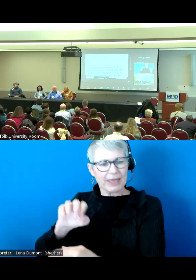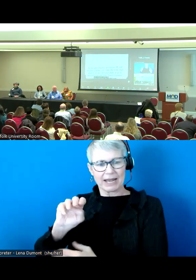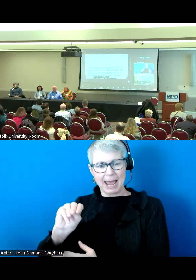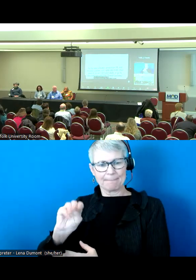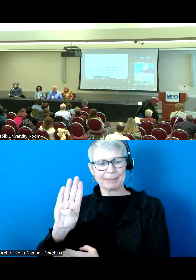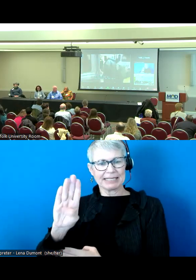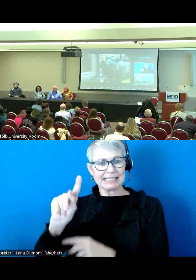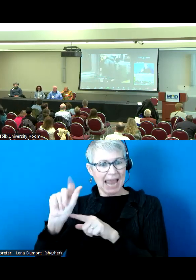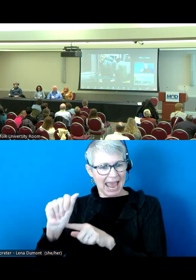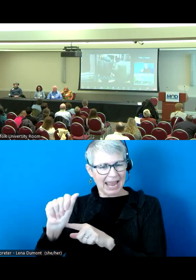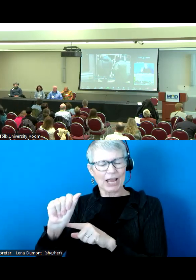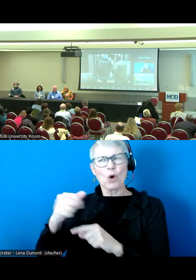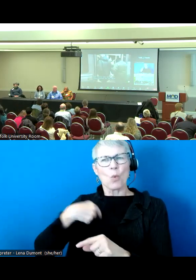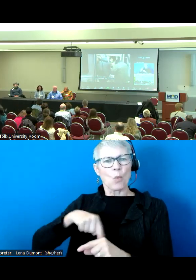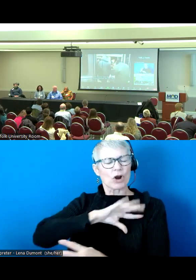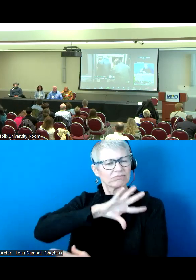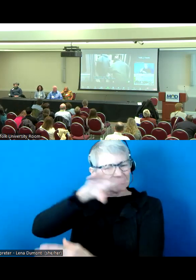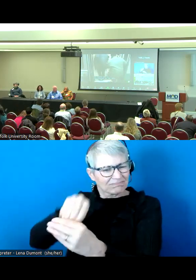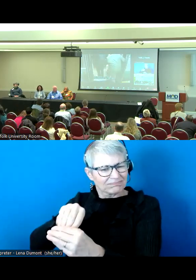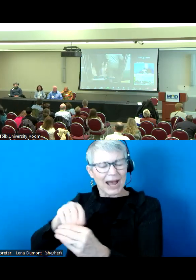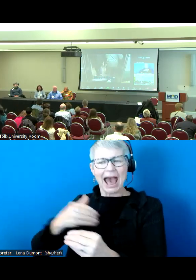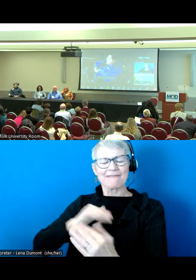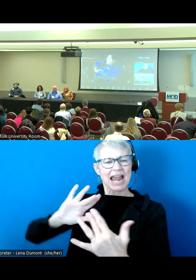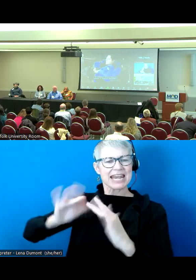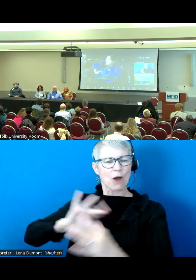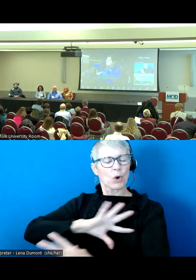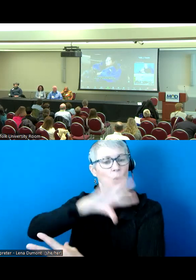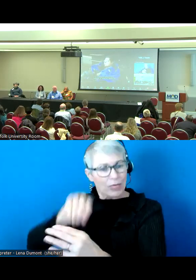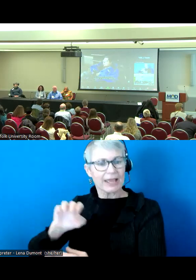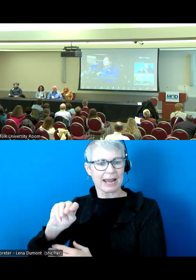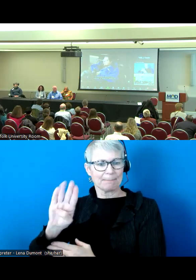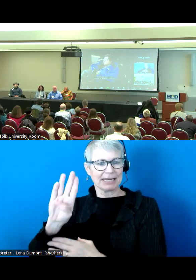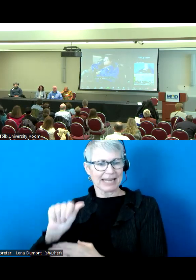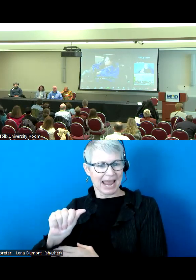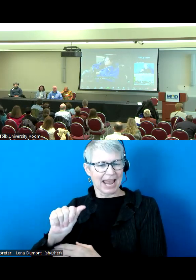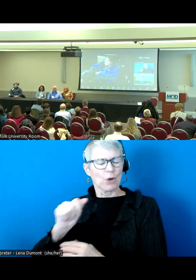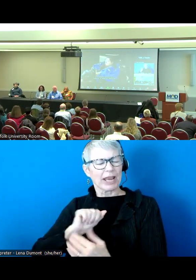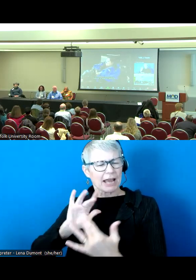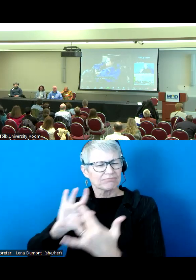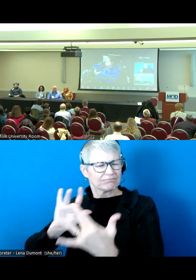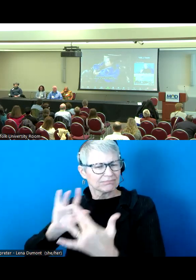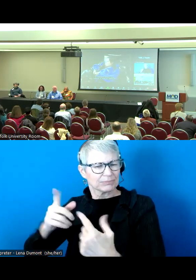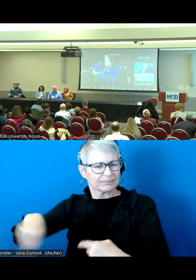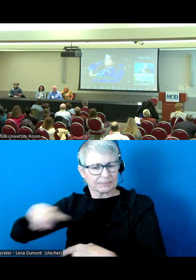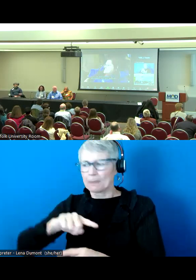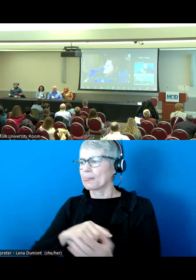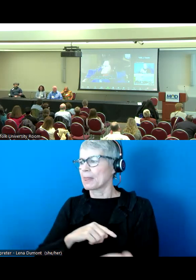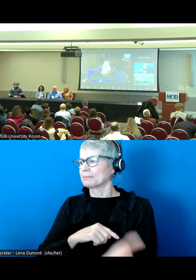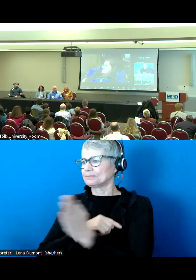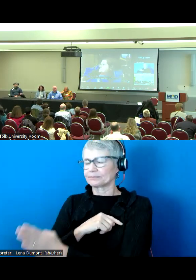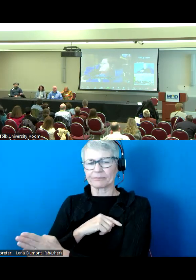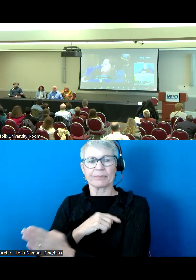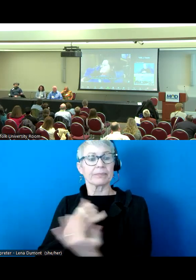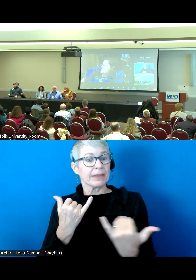needs can be represented to the MBTA. I conduct every 6 months a public meeting where the